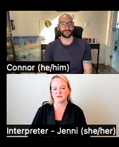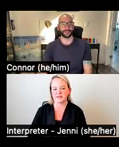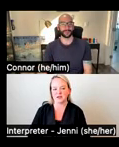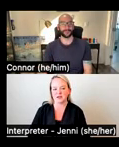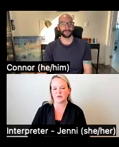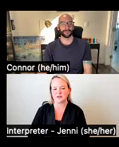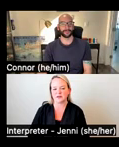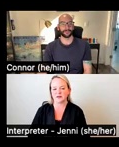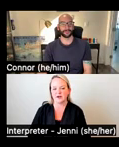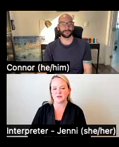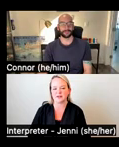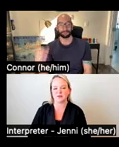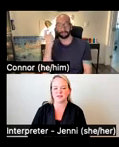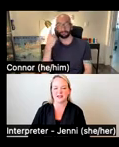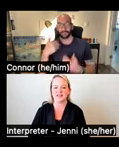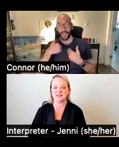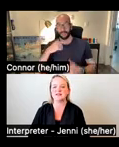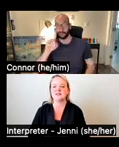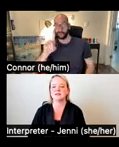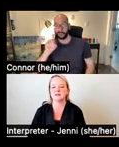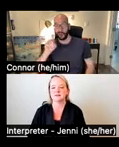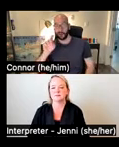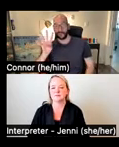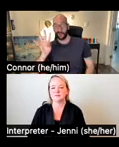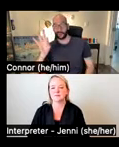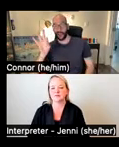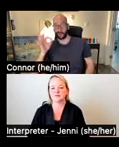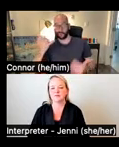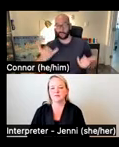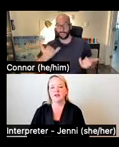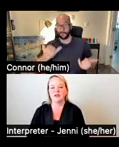there, they'll see home with the little house picture beside it.